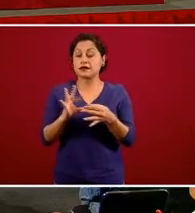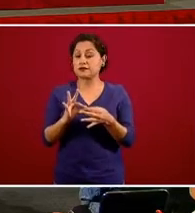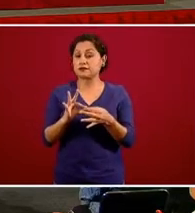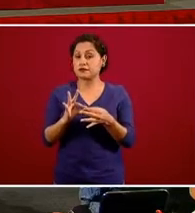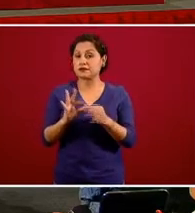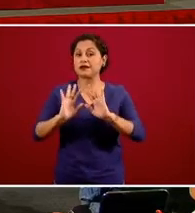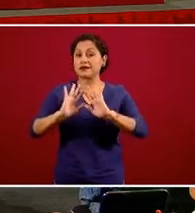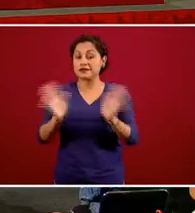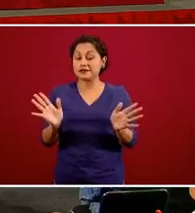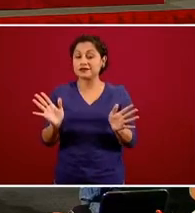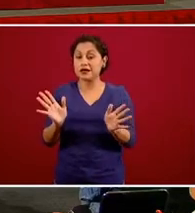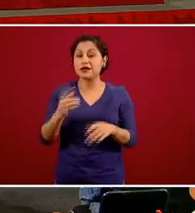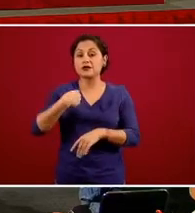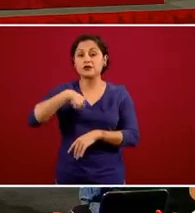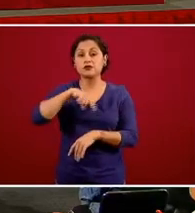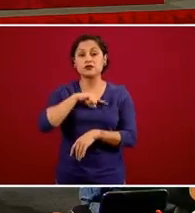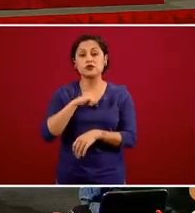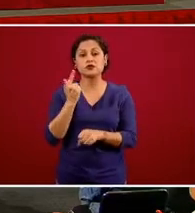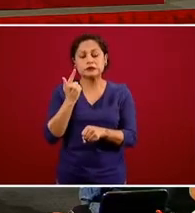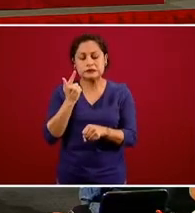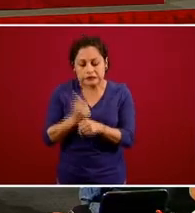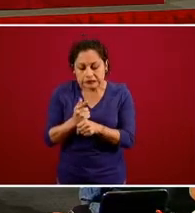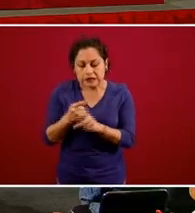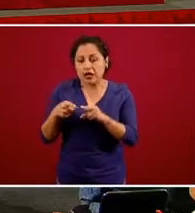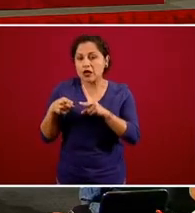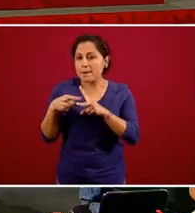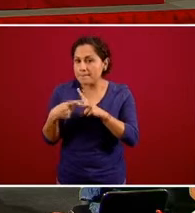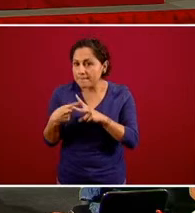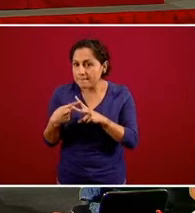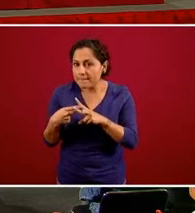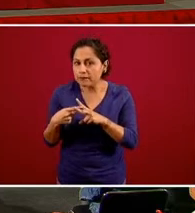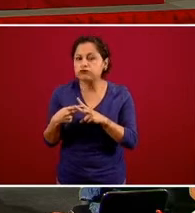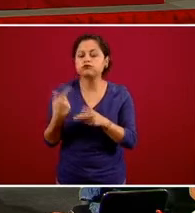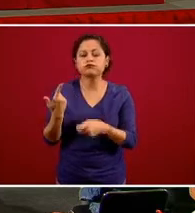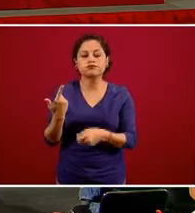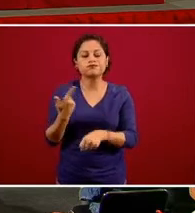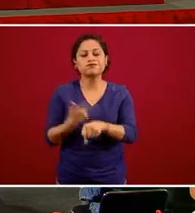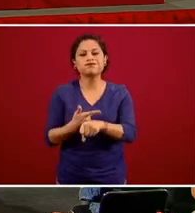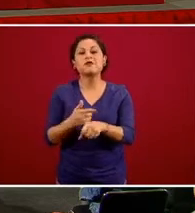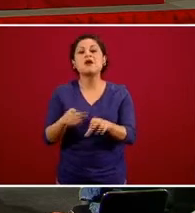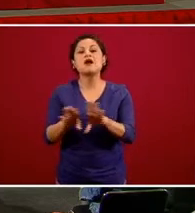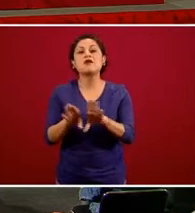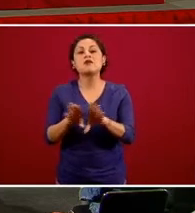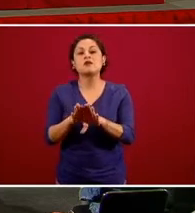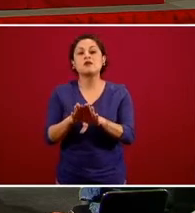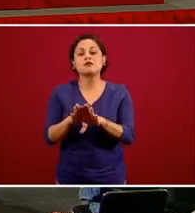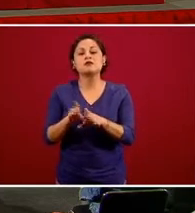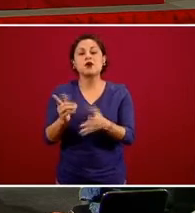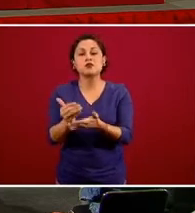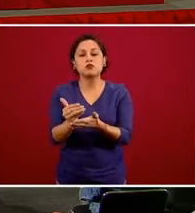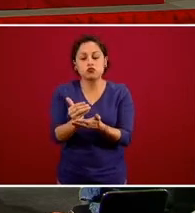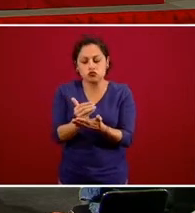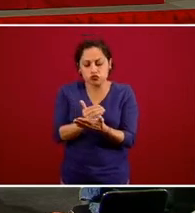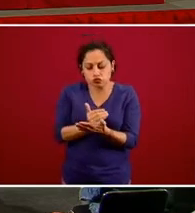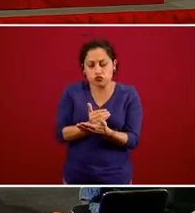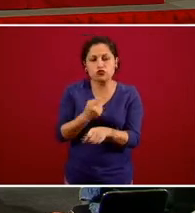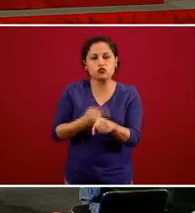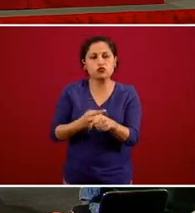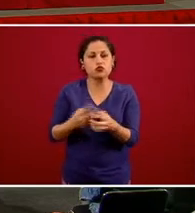being calculated on the basis of a larger amount of cases every day. So we have to take it seriously.